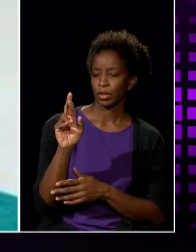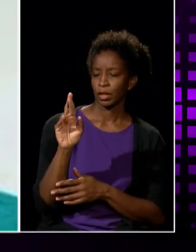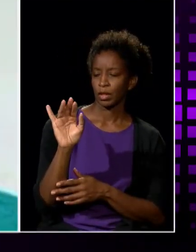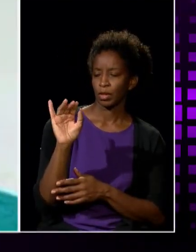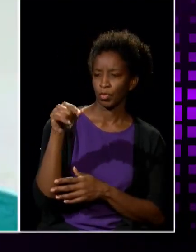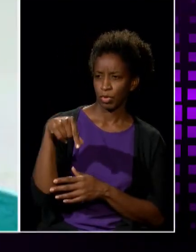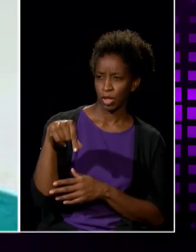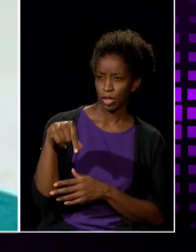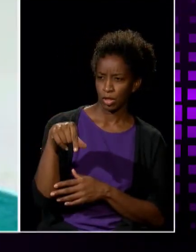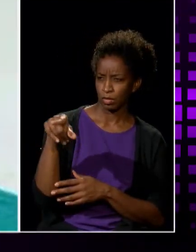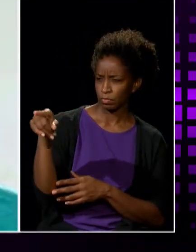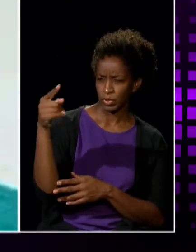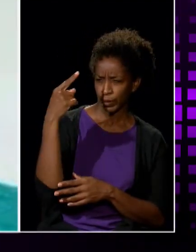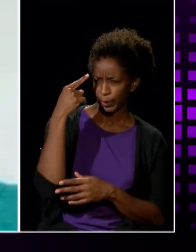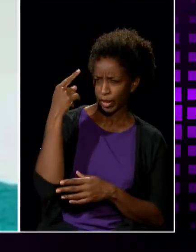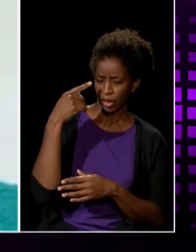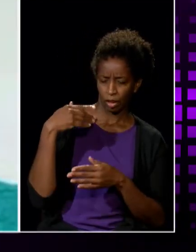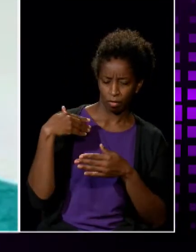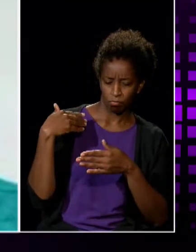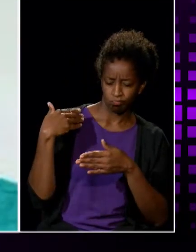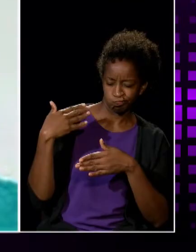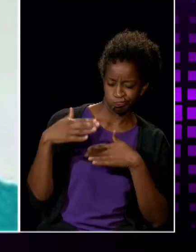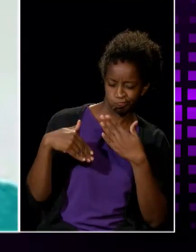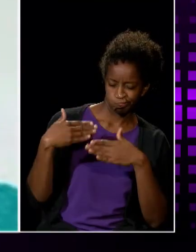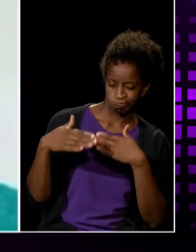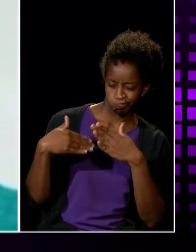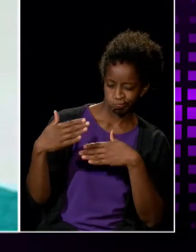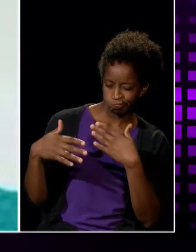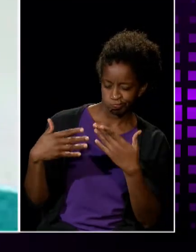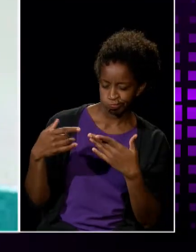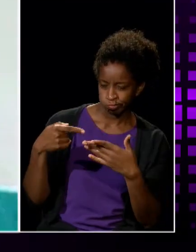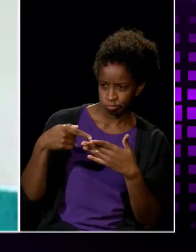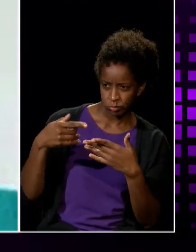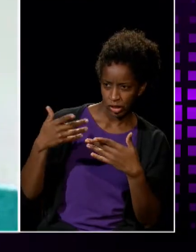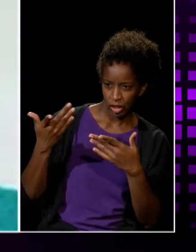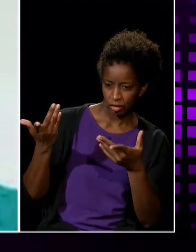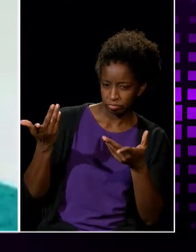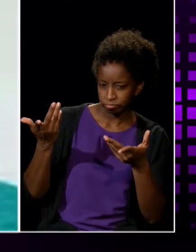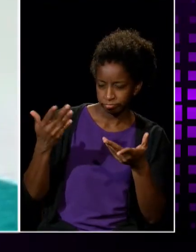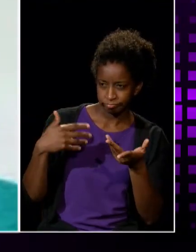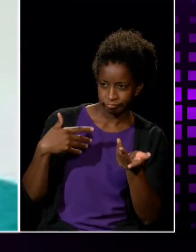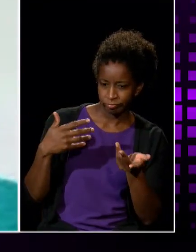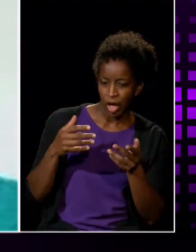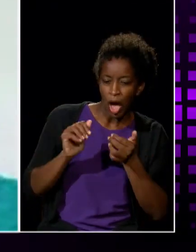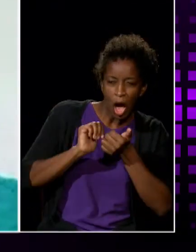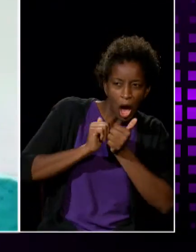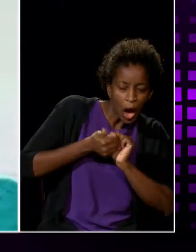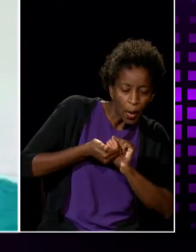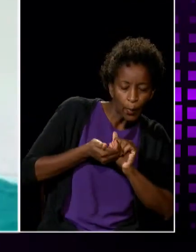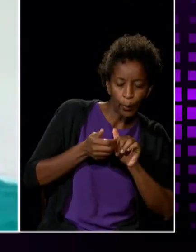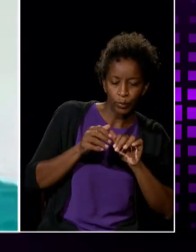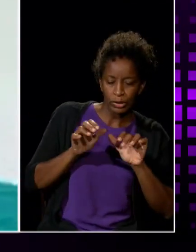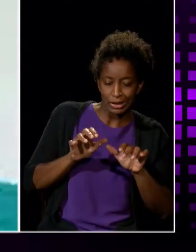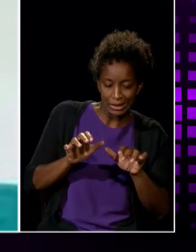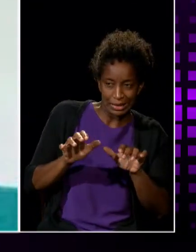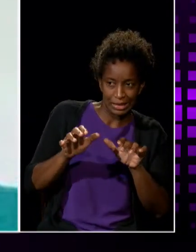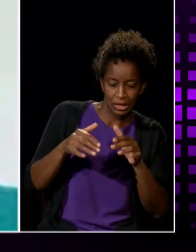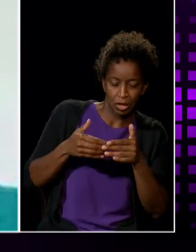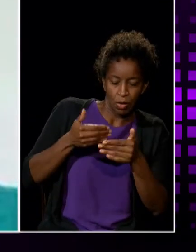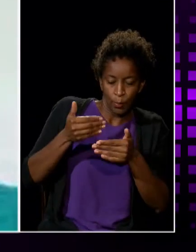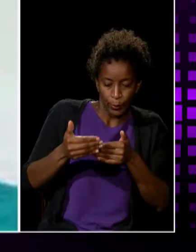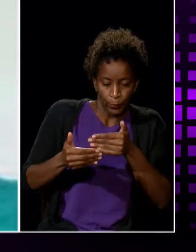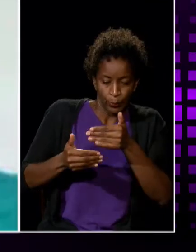the consultations held in the past? Yes. So I do agree with Khaleel to a certain extent,